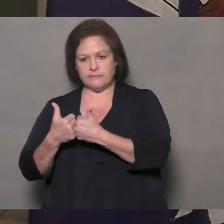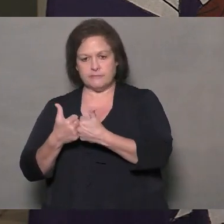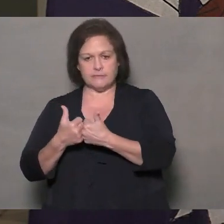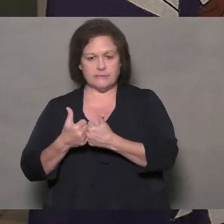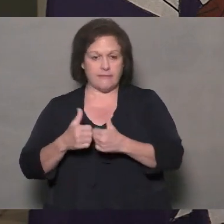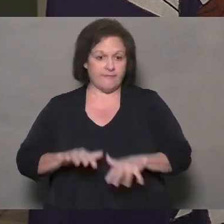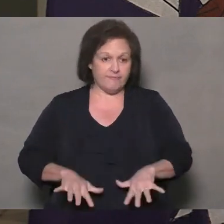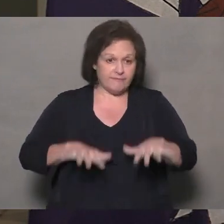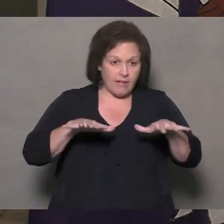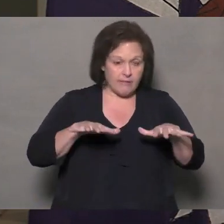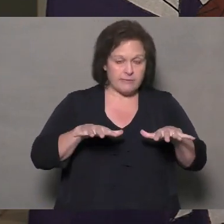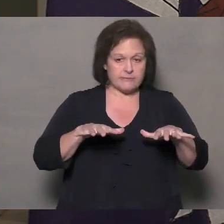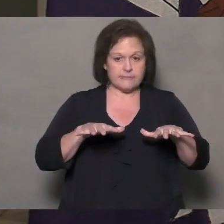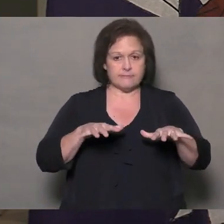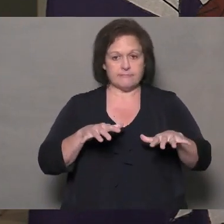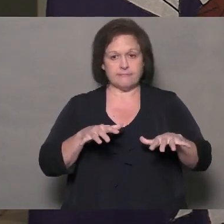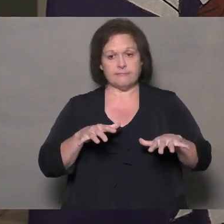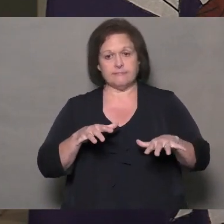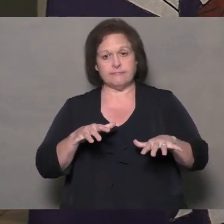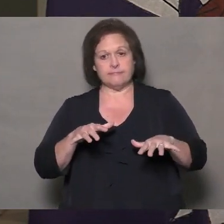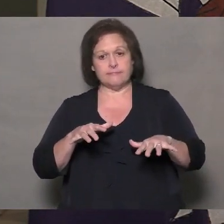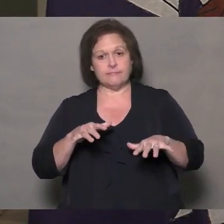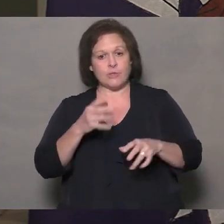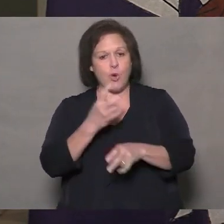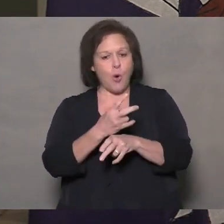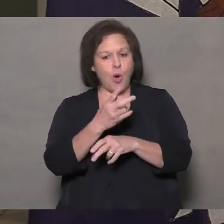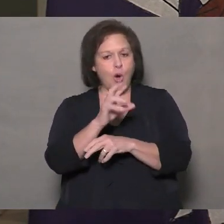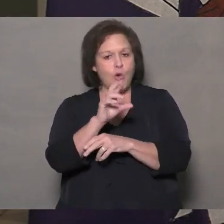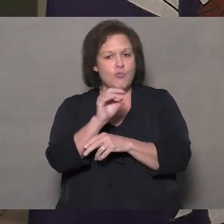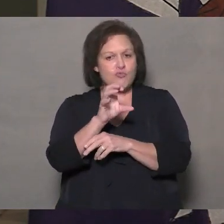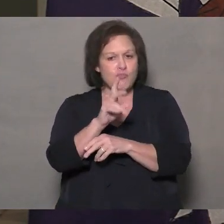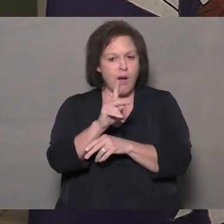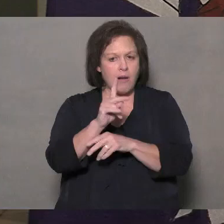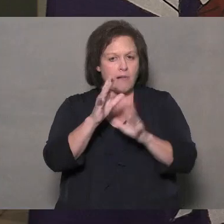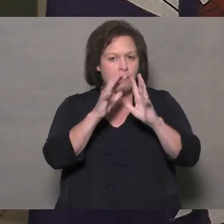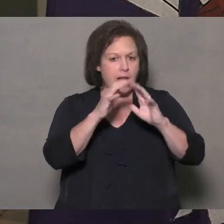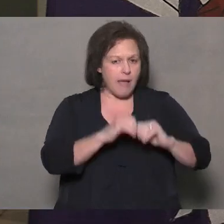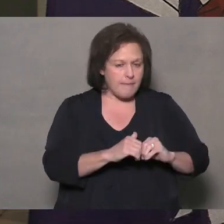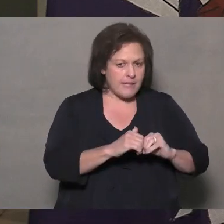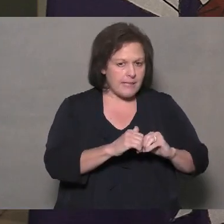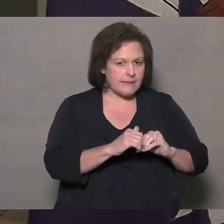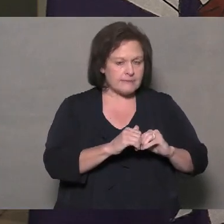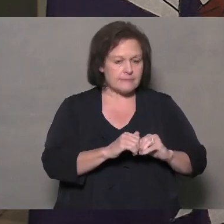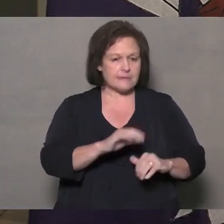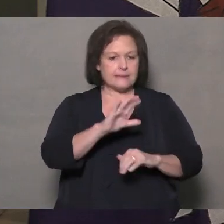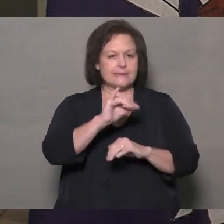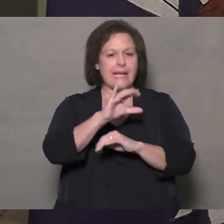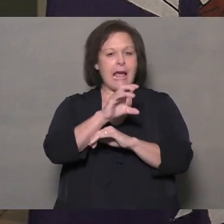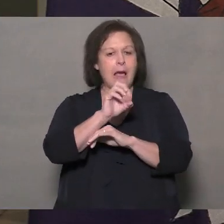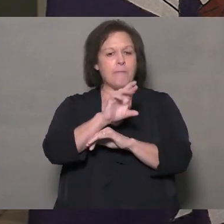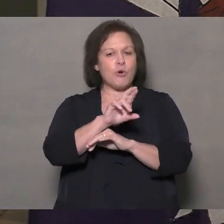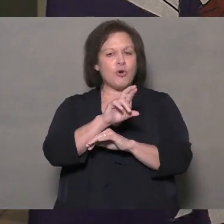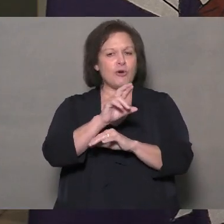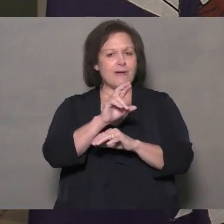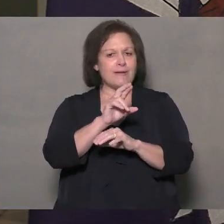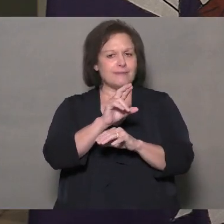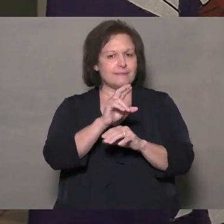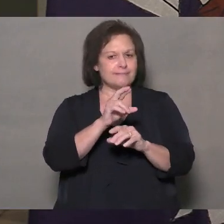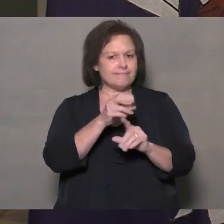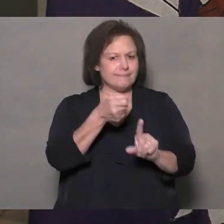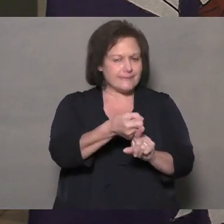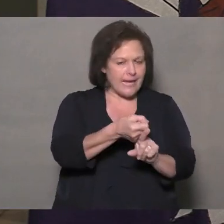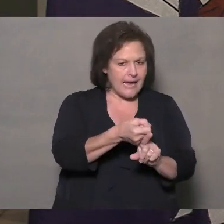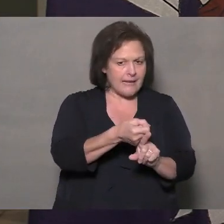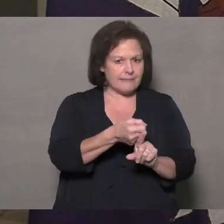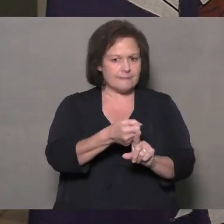Flood events, the Hard Rock collapse, the cyber attack, tragedies in the